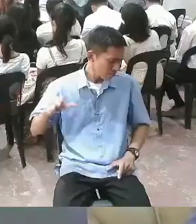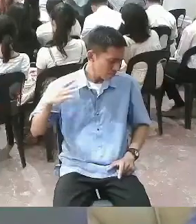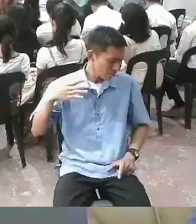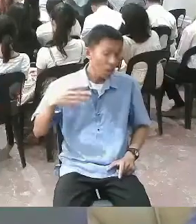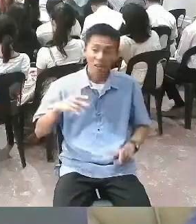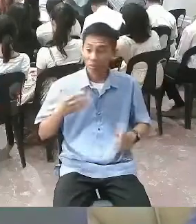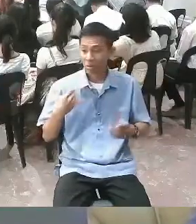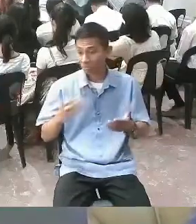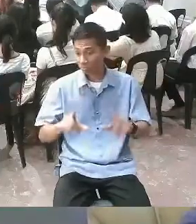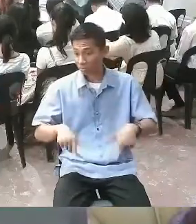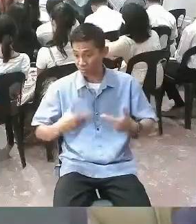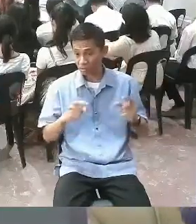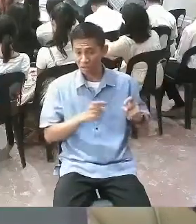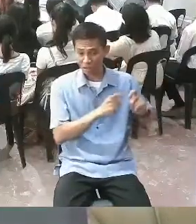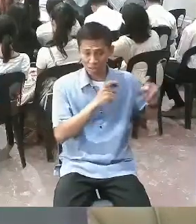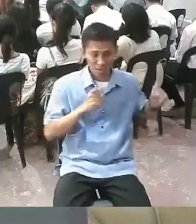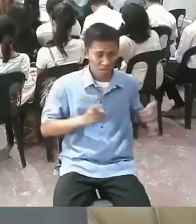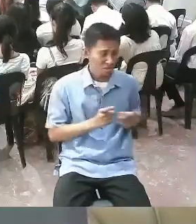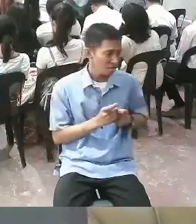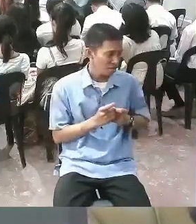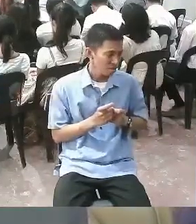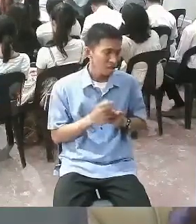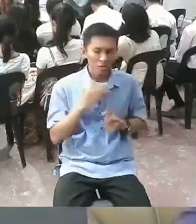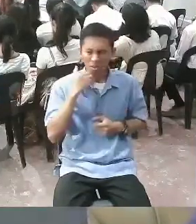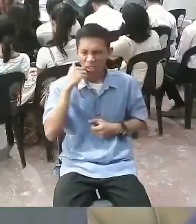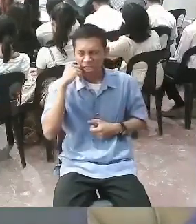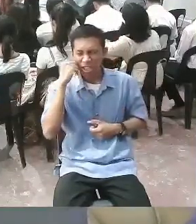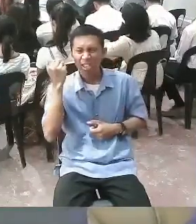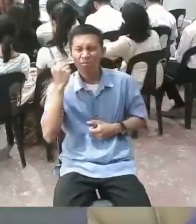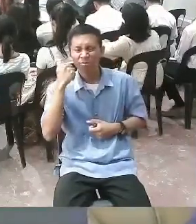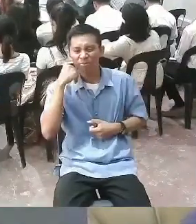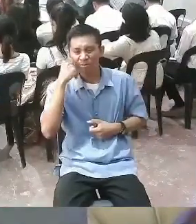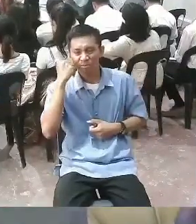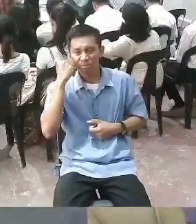guilt and shame and in a